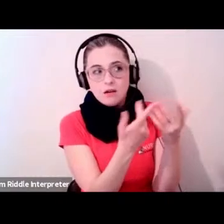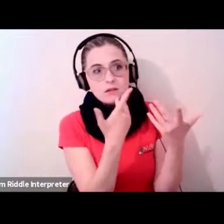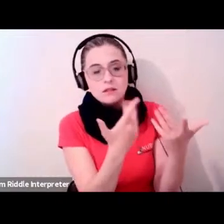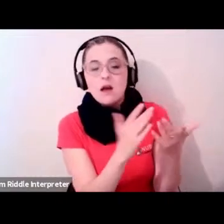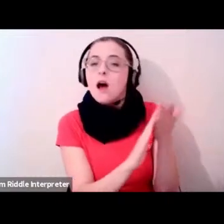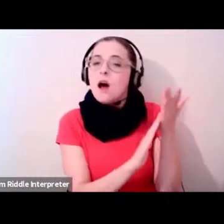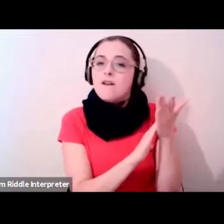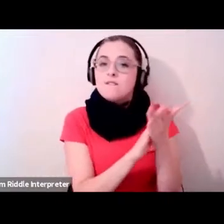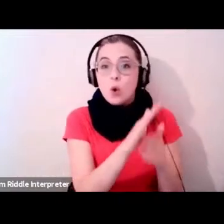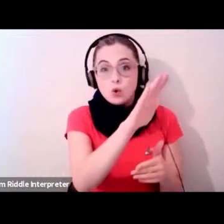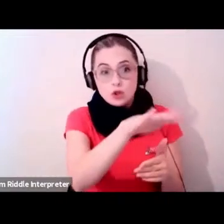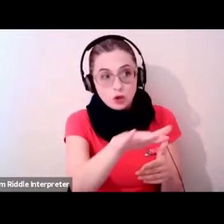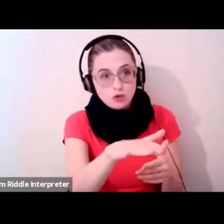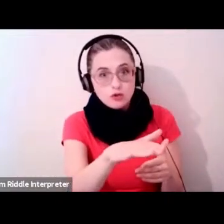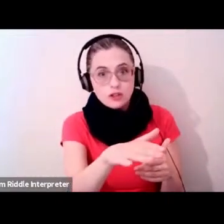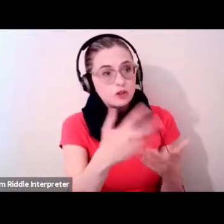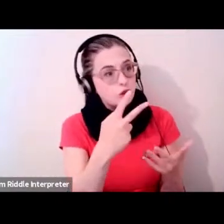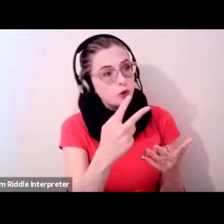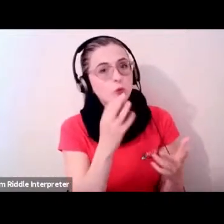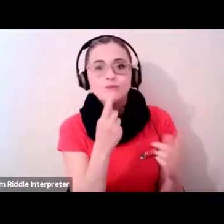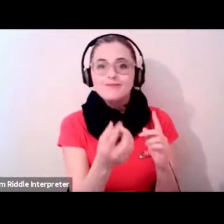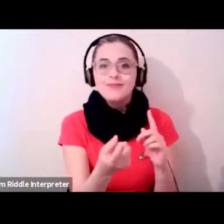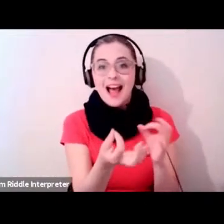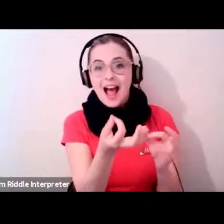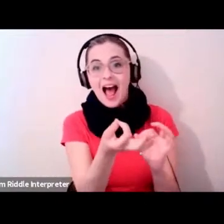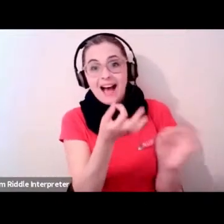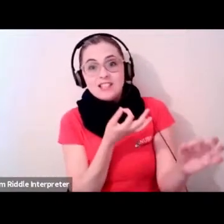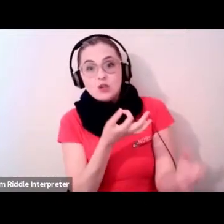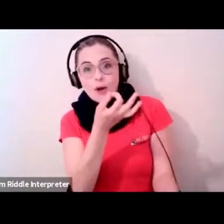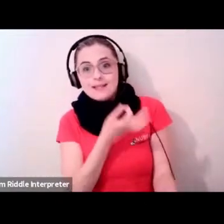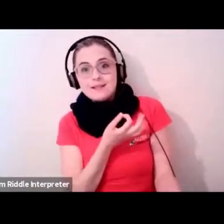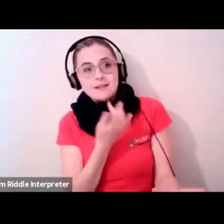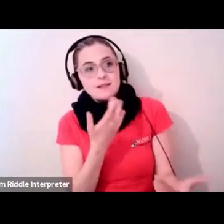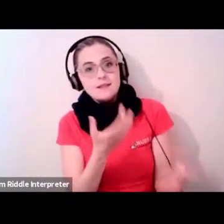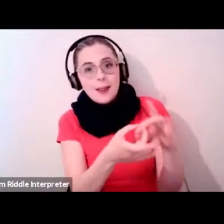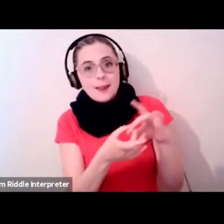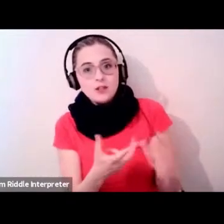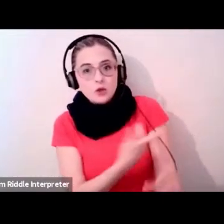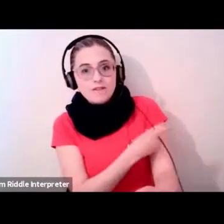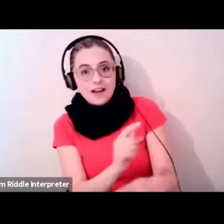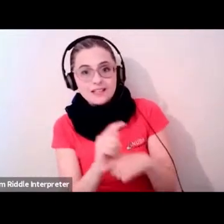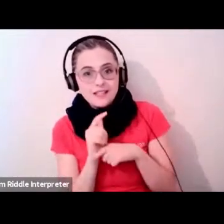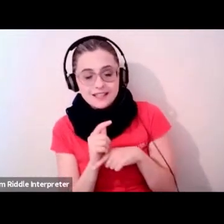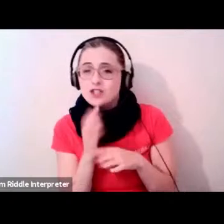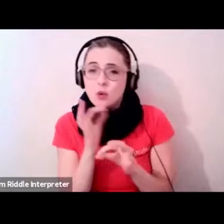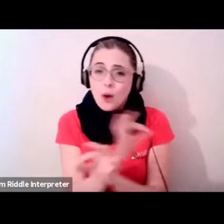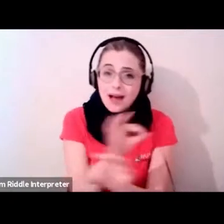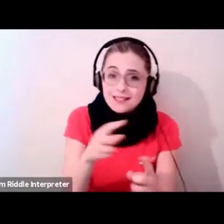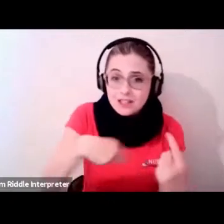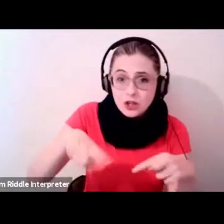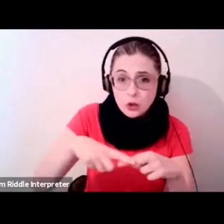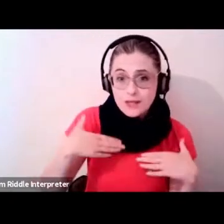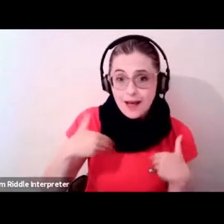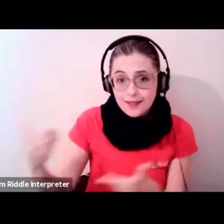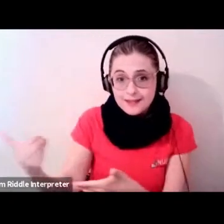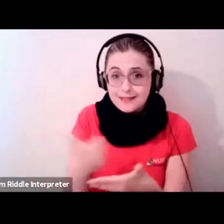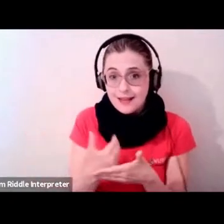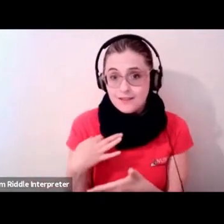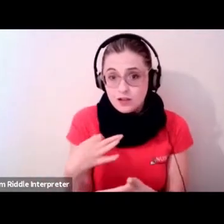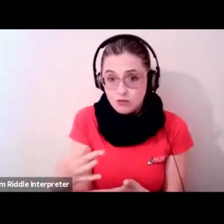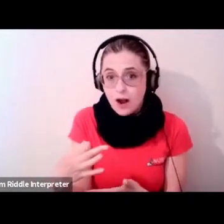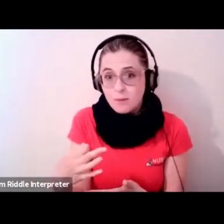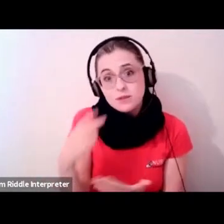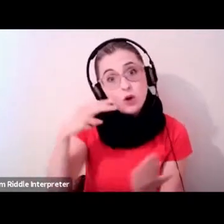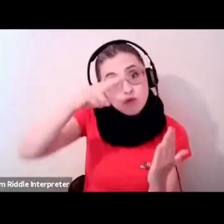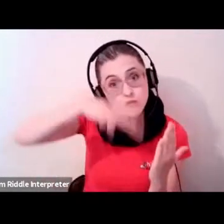safety officers, as reps, to look at those materials and to suggest they are used in your school. Anything we can do to help address questions